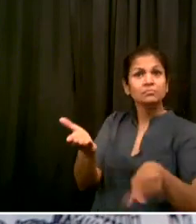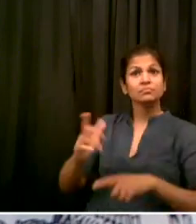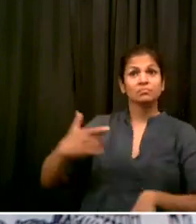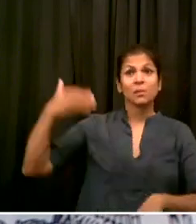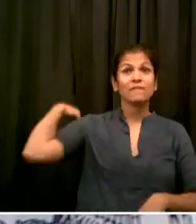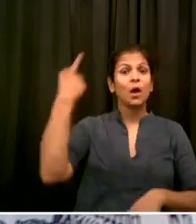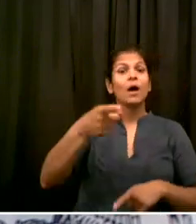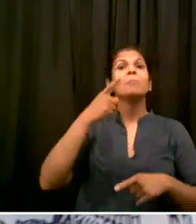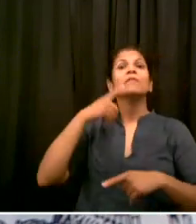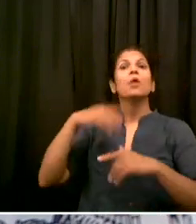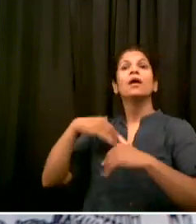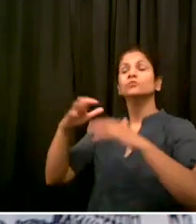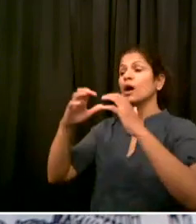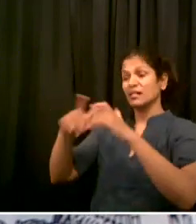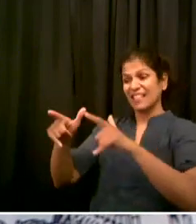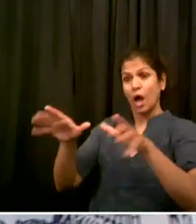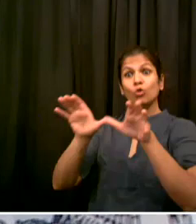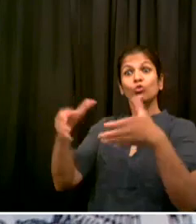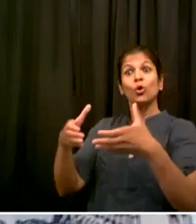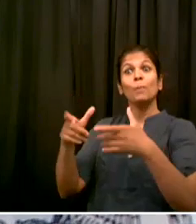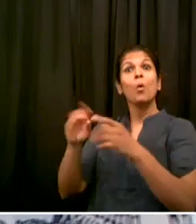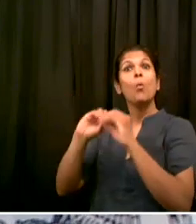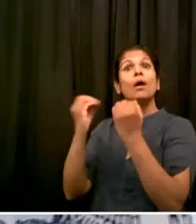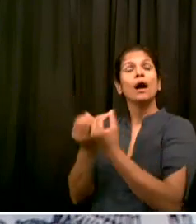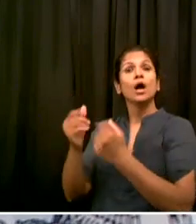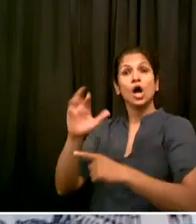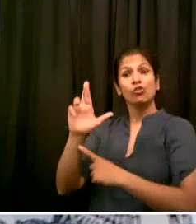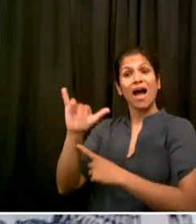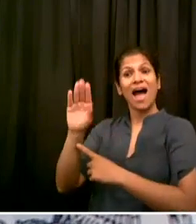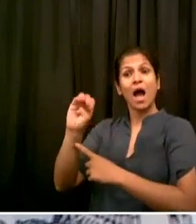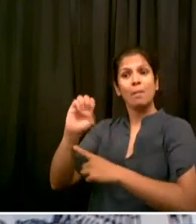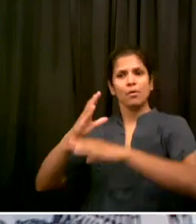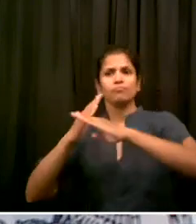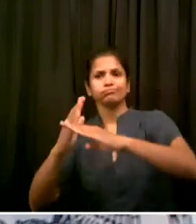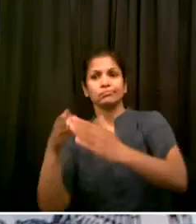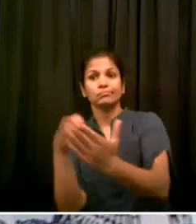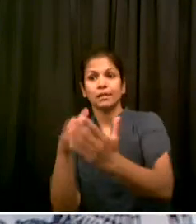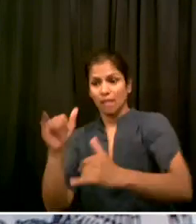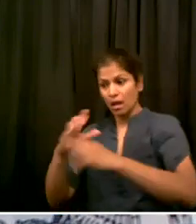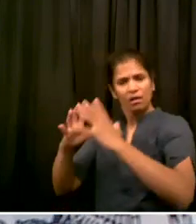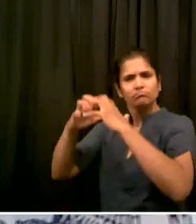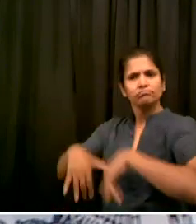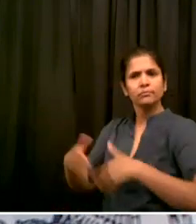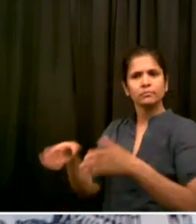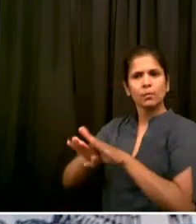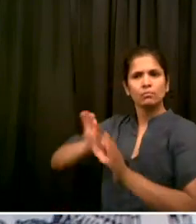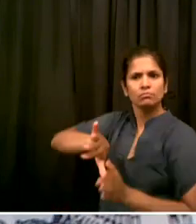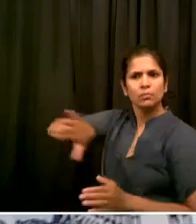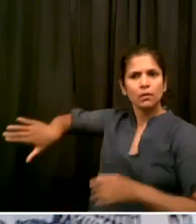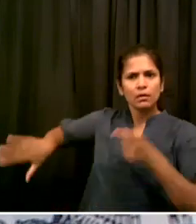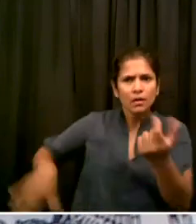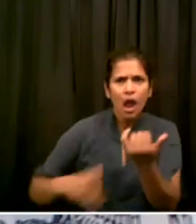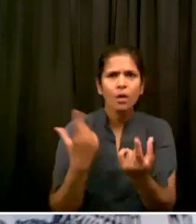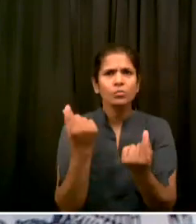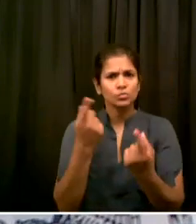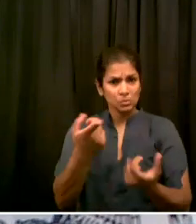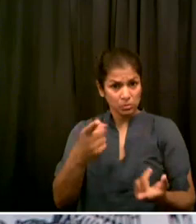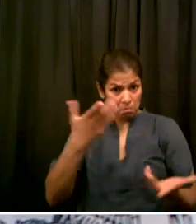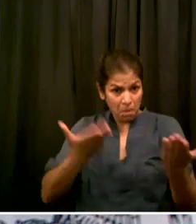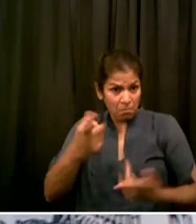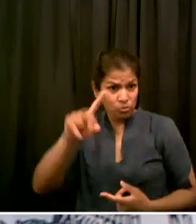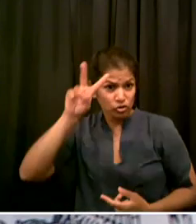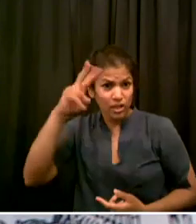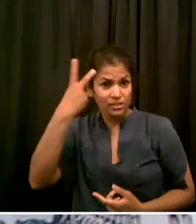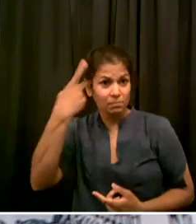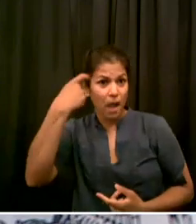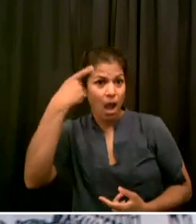question. I'll tell you, I've had this conversation with Commissioner Shea. I've also had it with community leaders and elected officials.